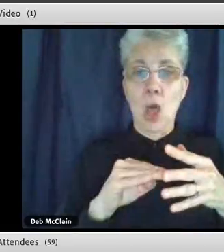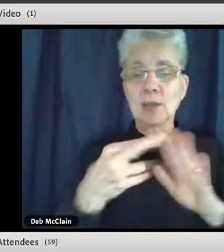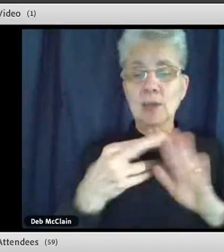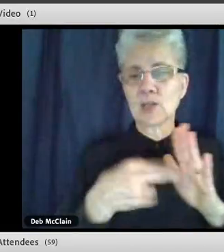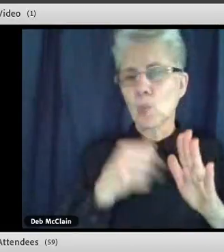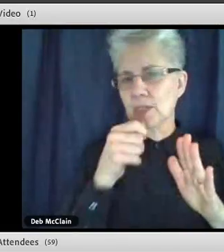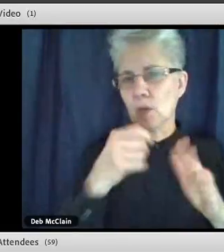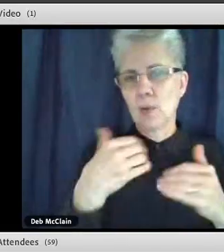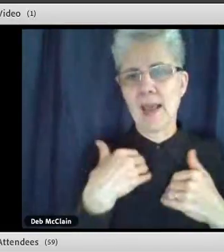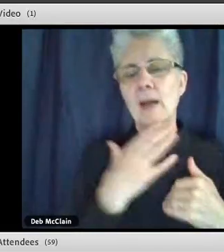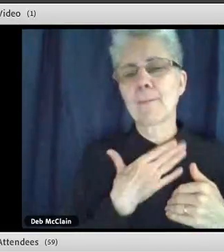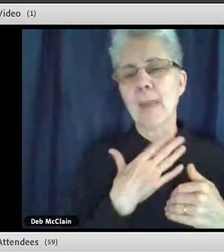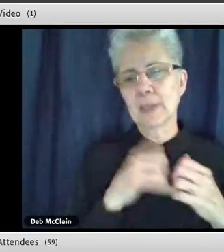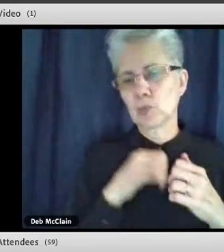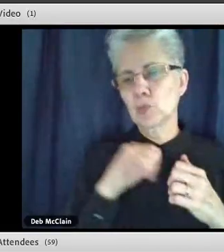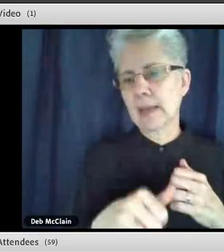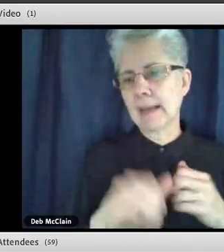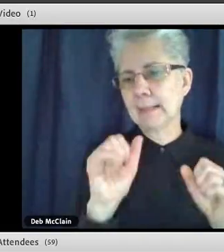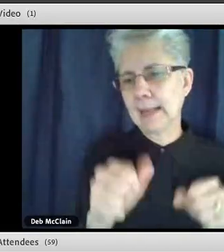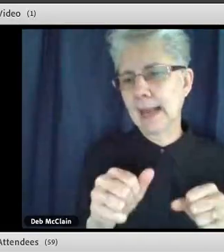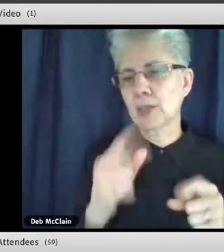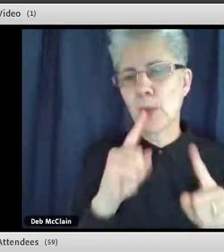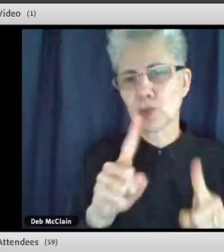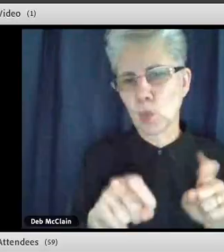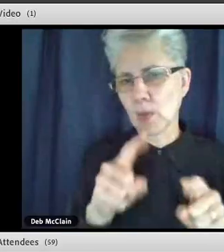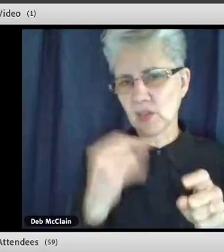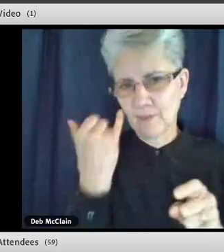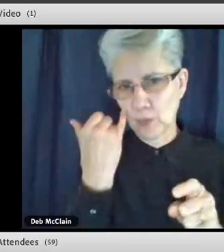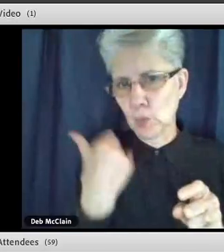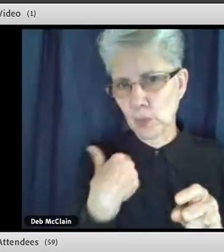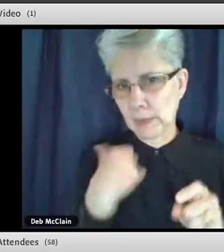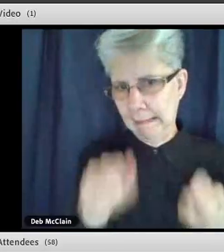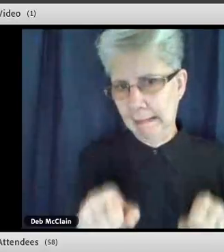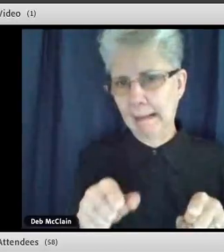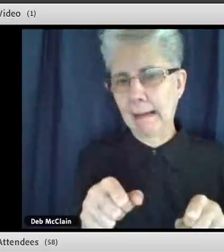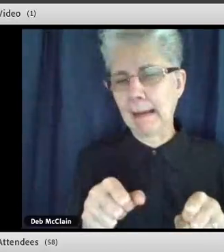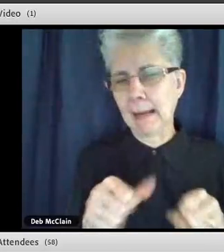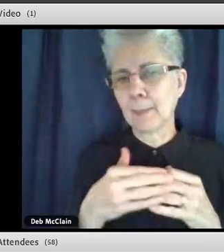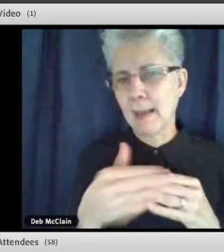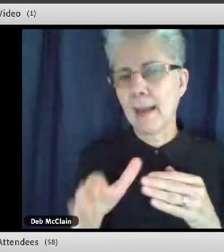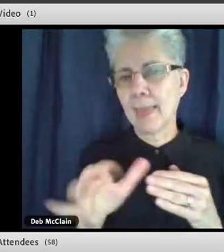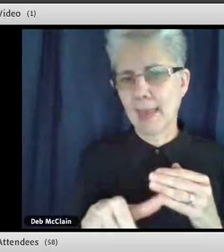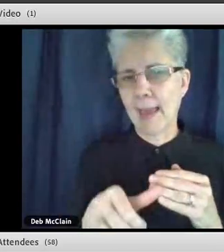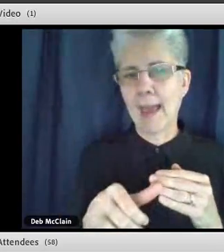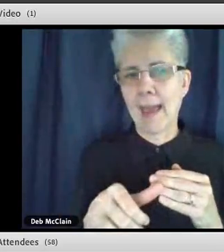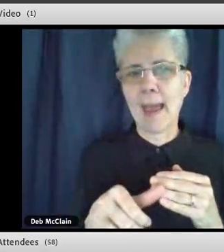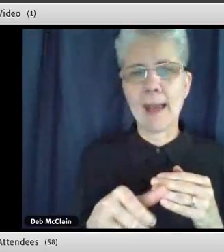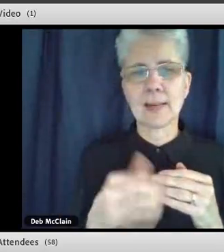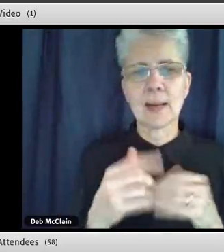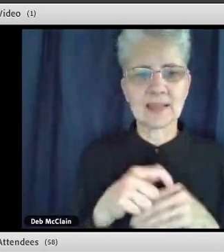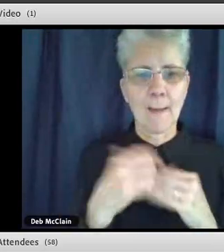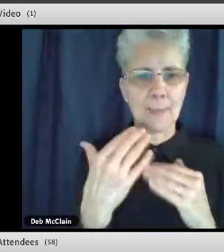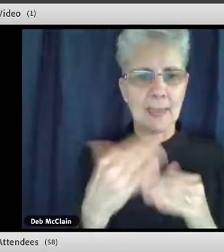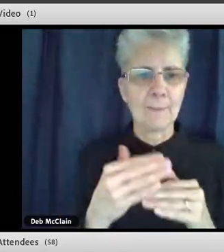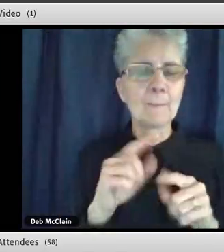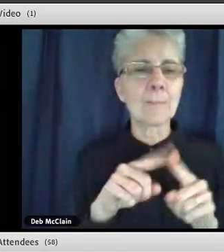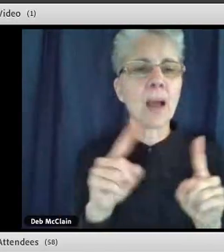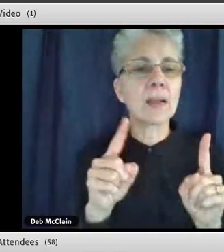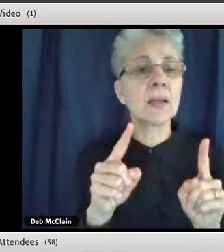I'm happy to stay to answer any questions if you're able to stay beyond our allotted time here. But